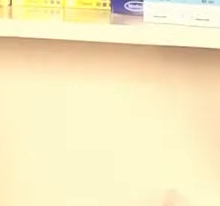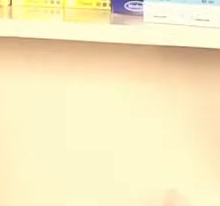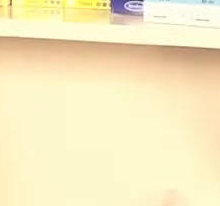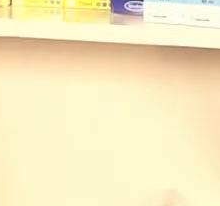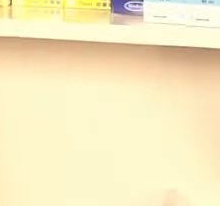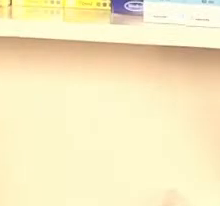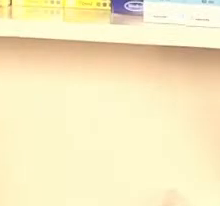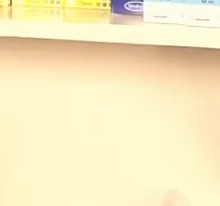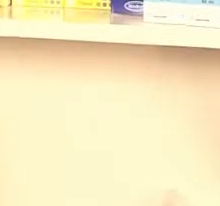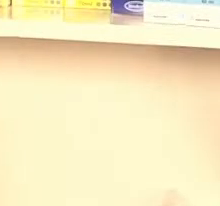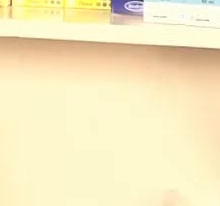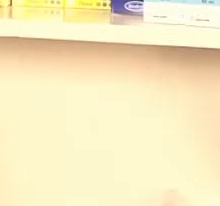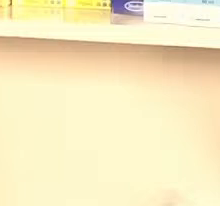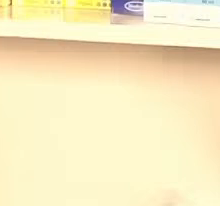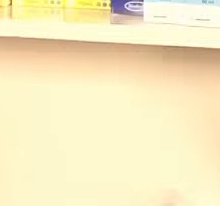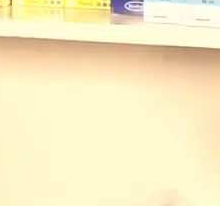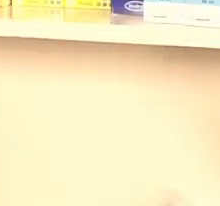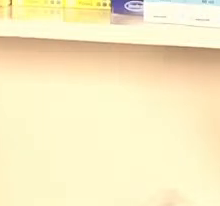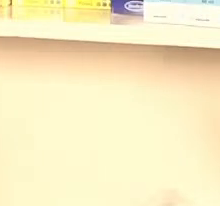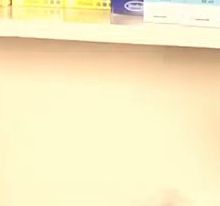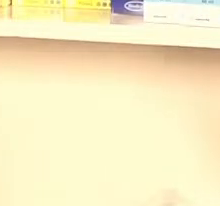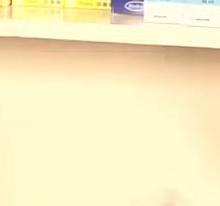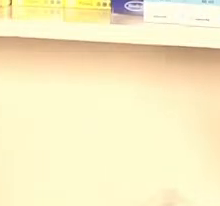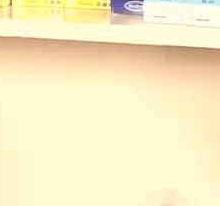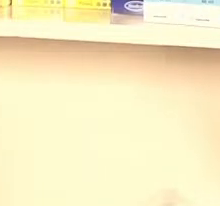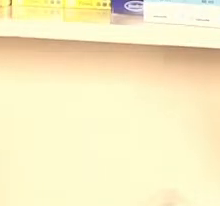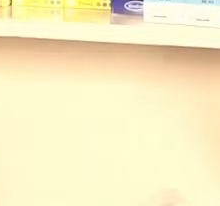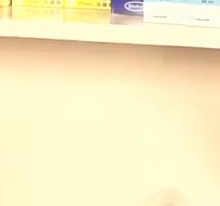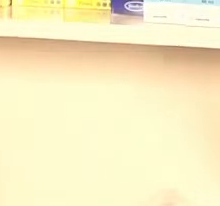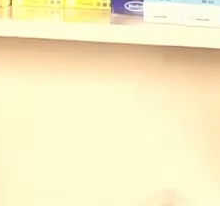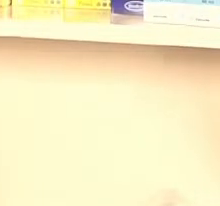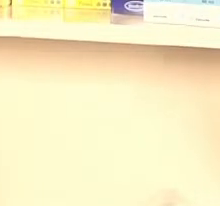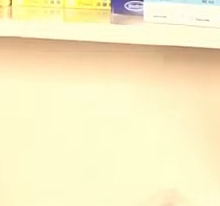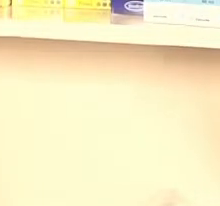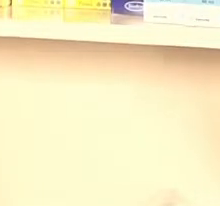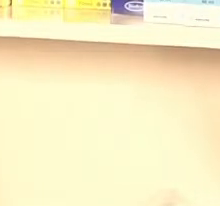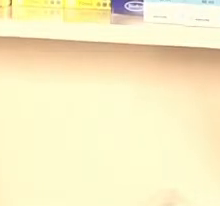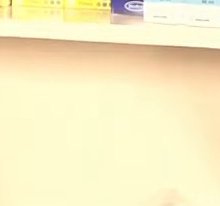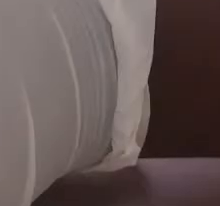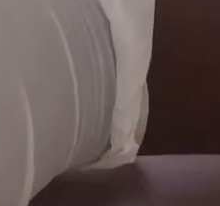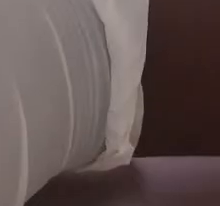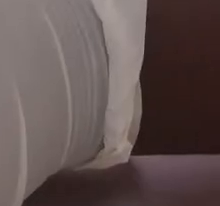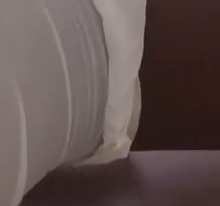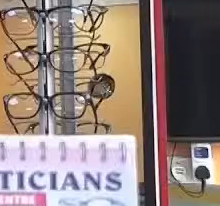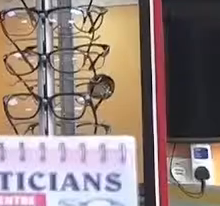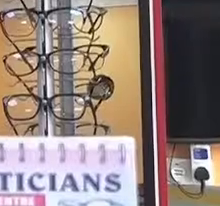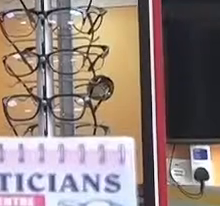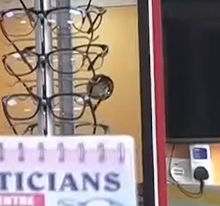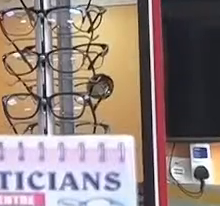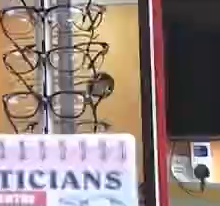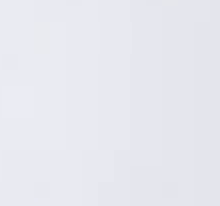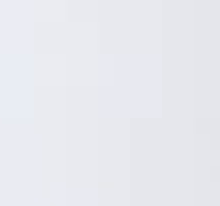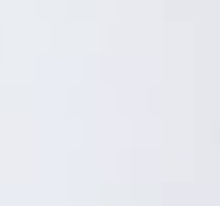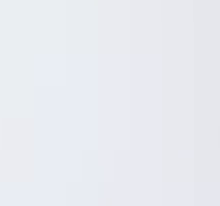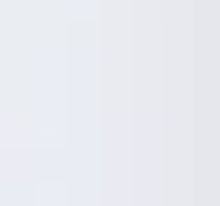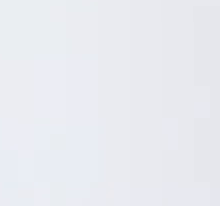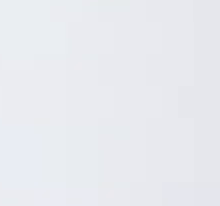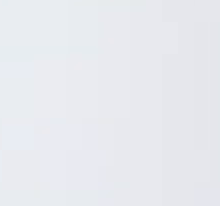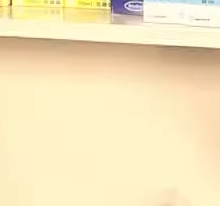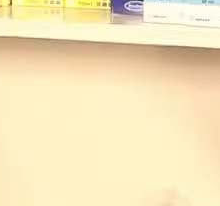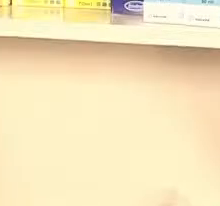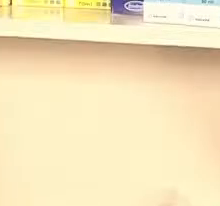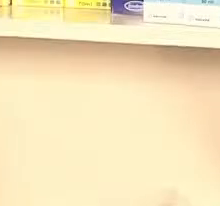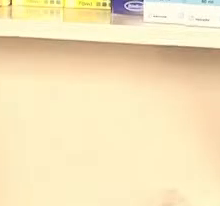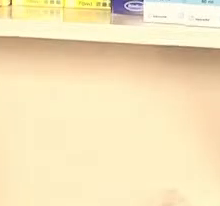On this show, we cover a wide variety of topics inclusive of, but not limited to, dental, optical,